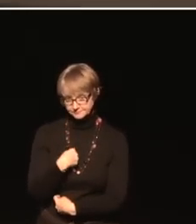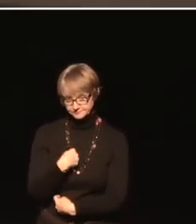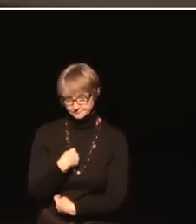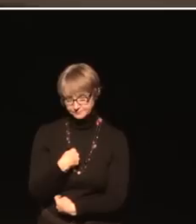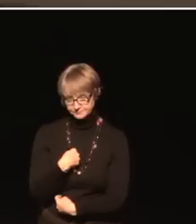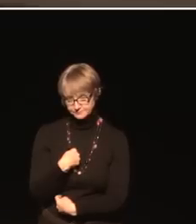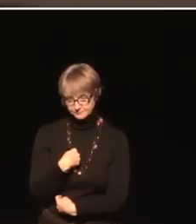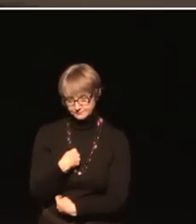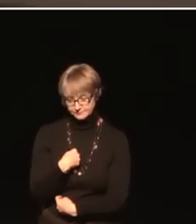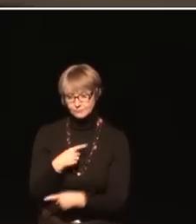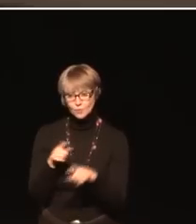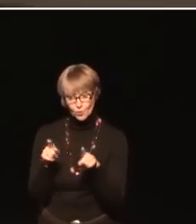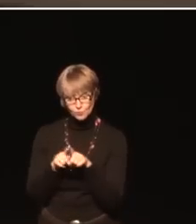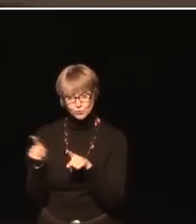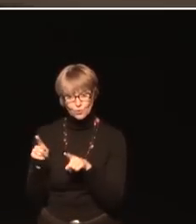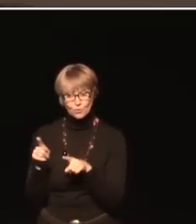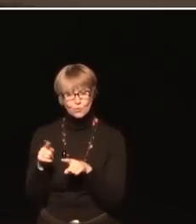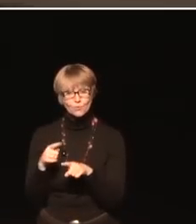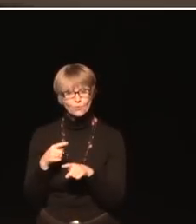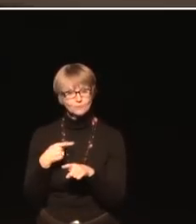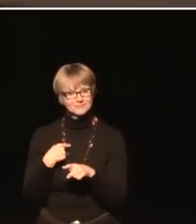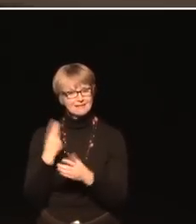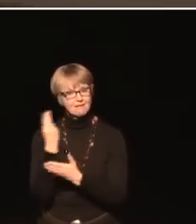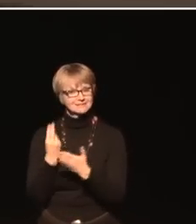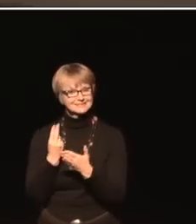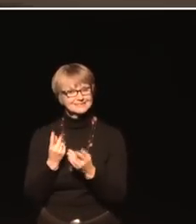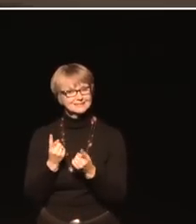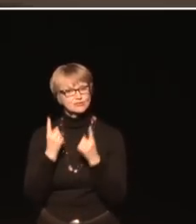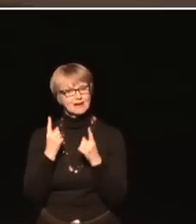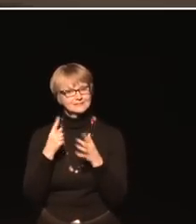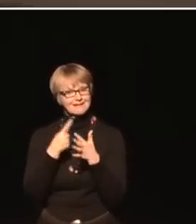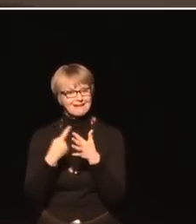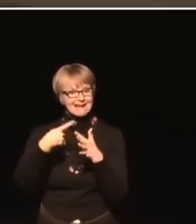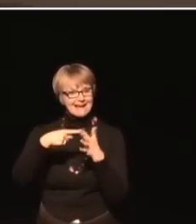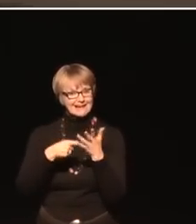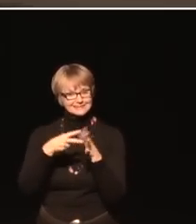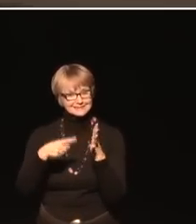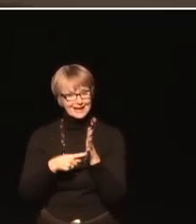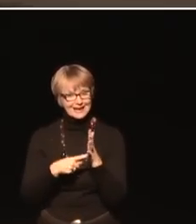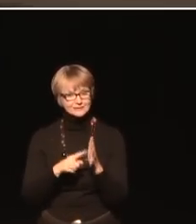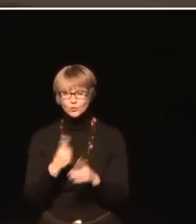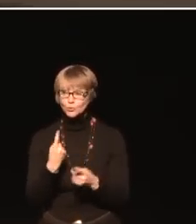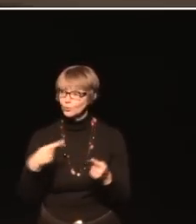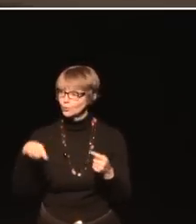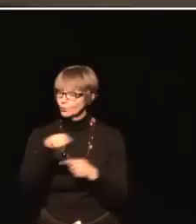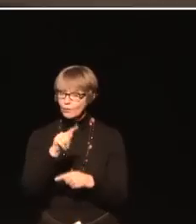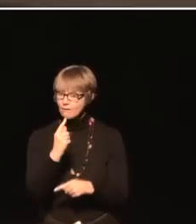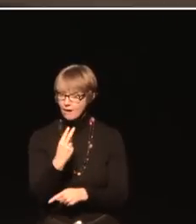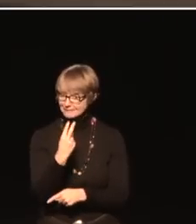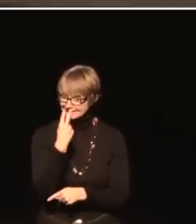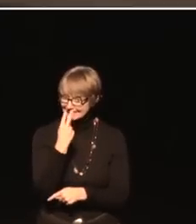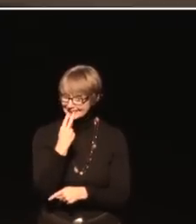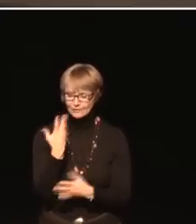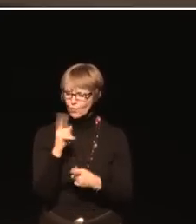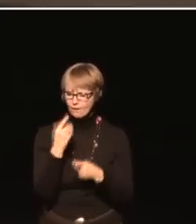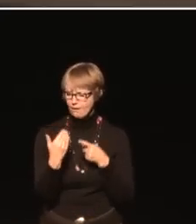as well as the artistic director of Extant. And for those of you who can't see me or can't tell from